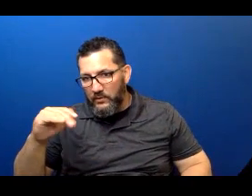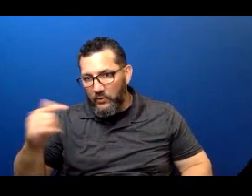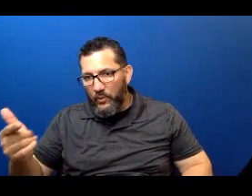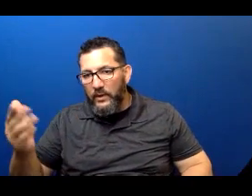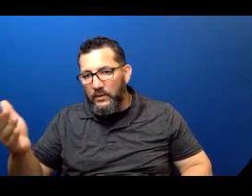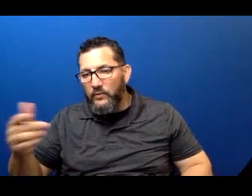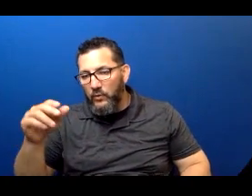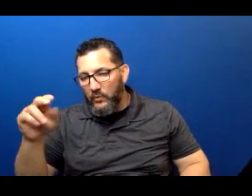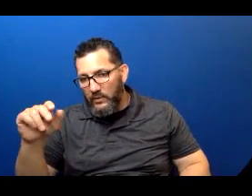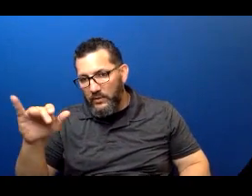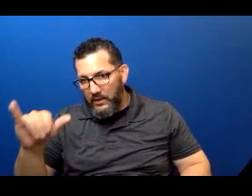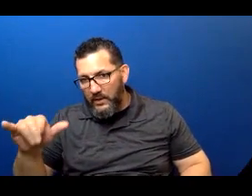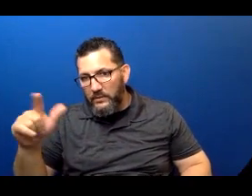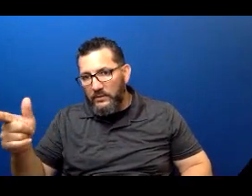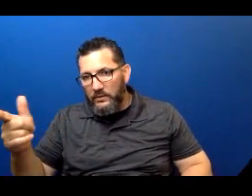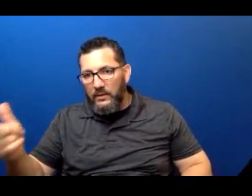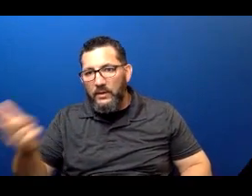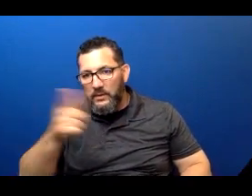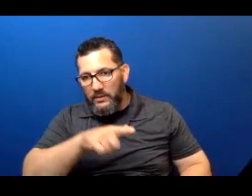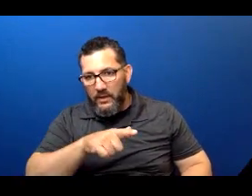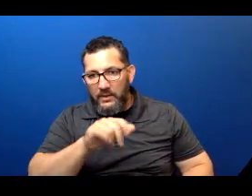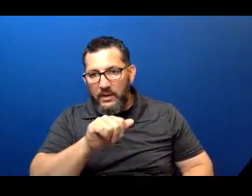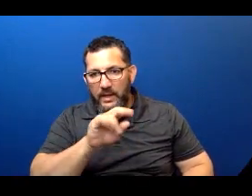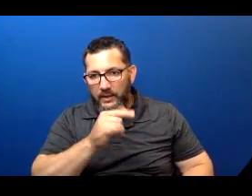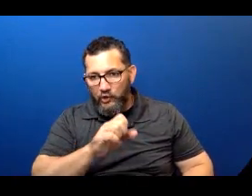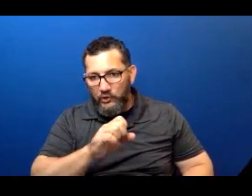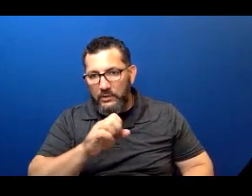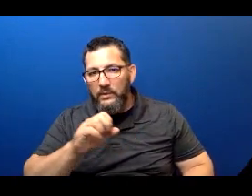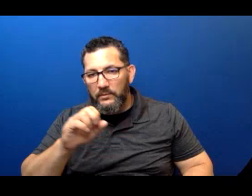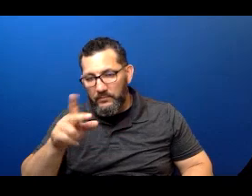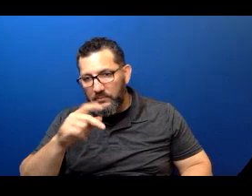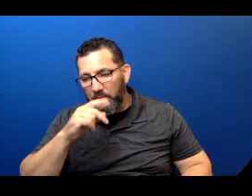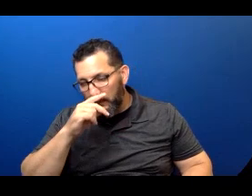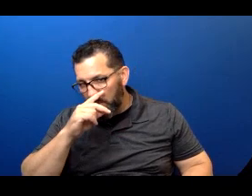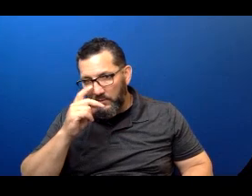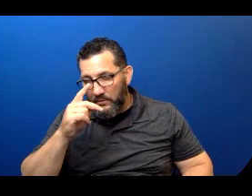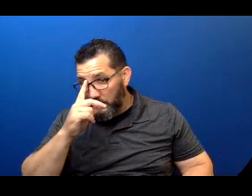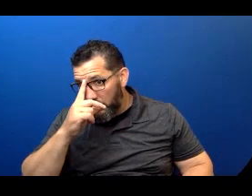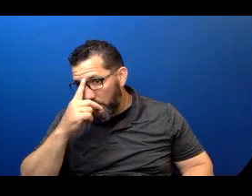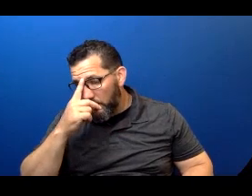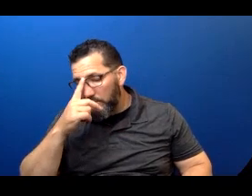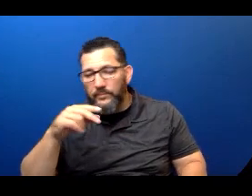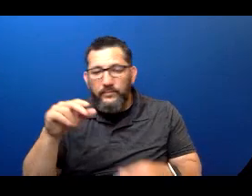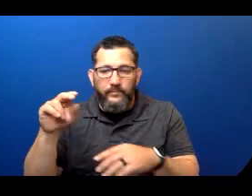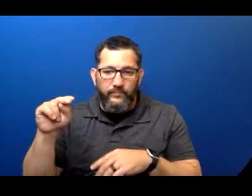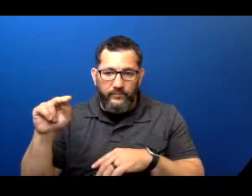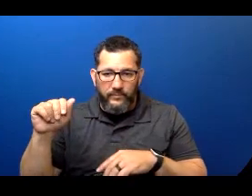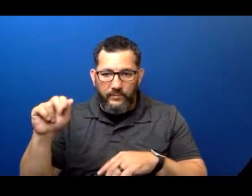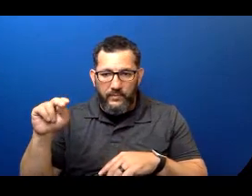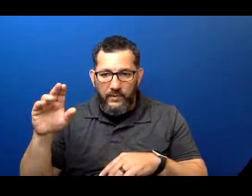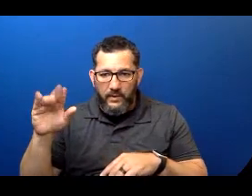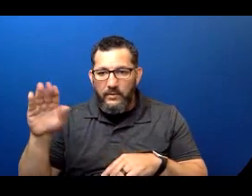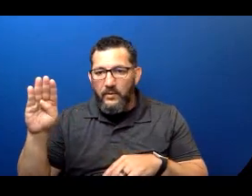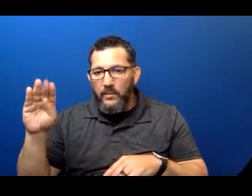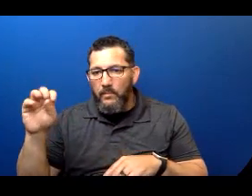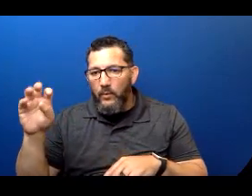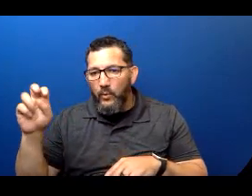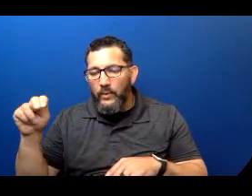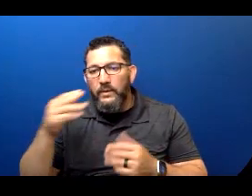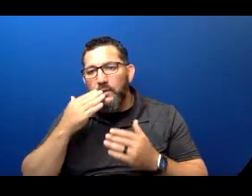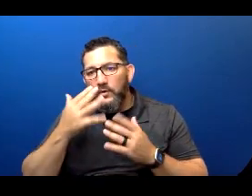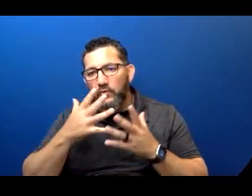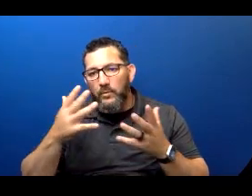up. So you've got Nancy and then Angie, Evelyn. This is Nancy Bowen. Thank you so much